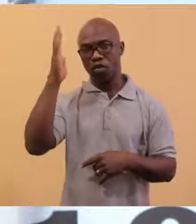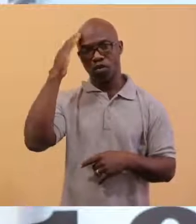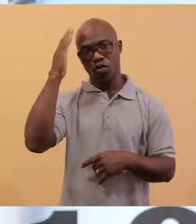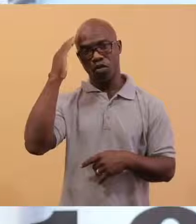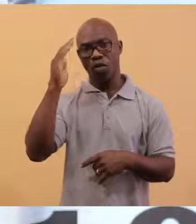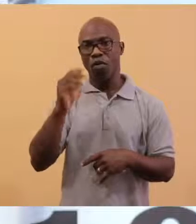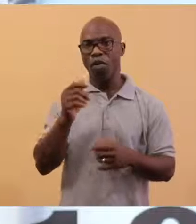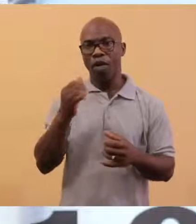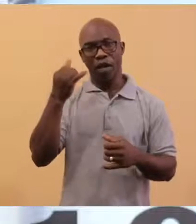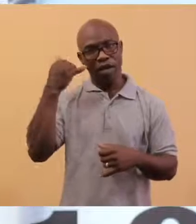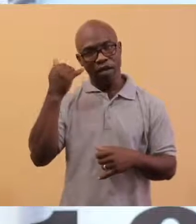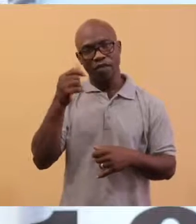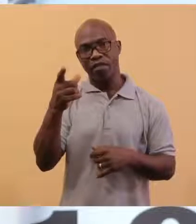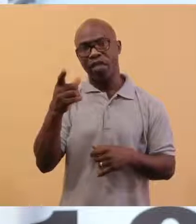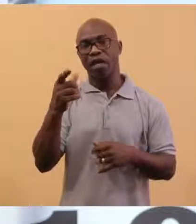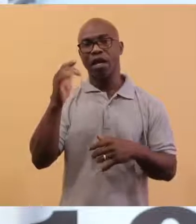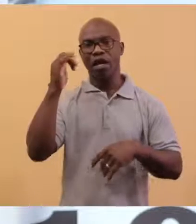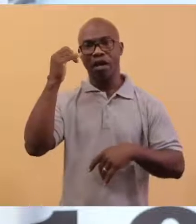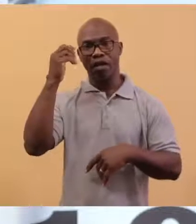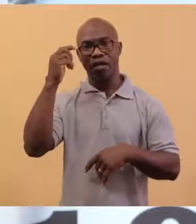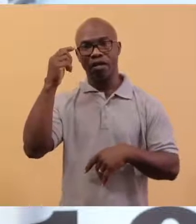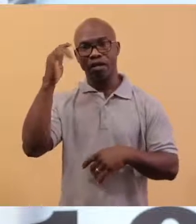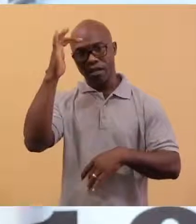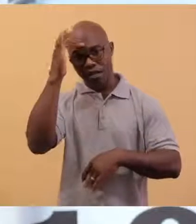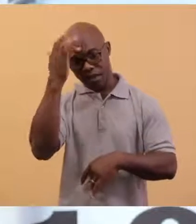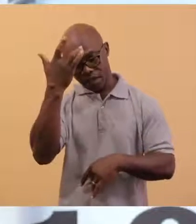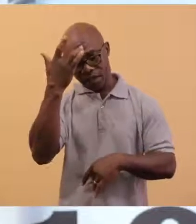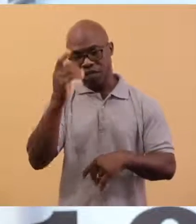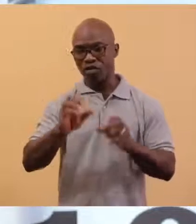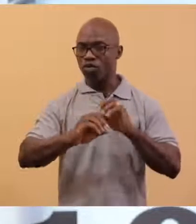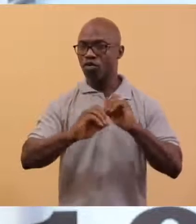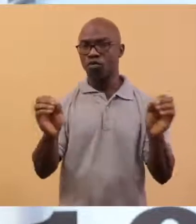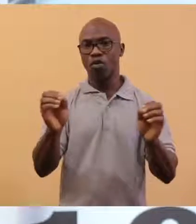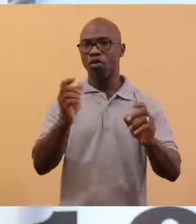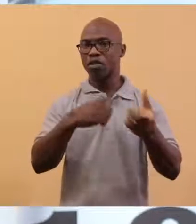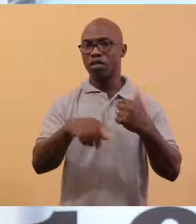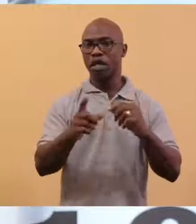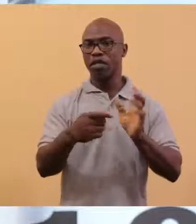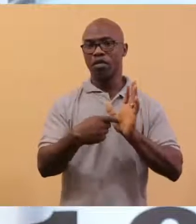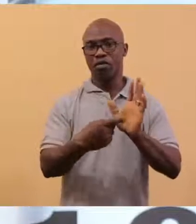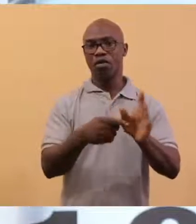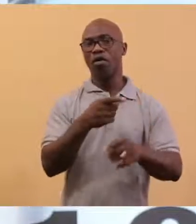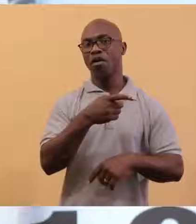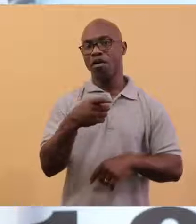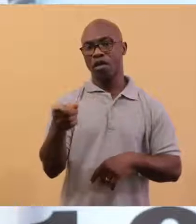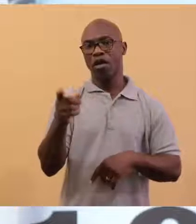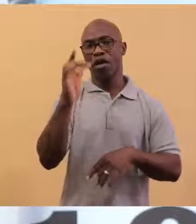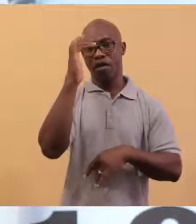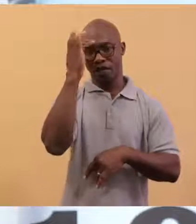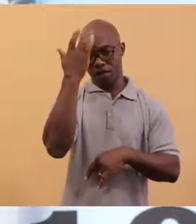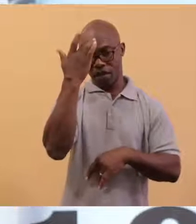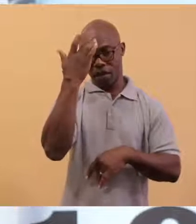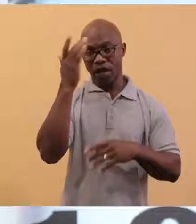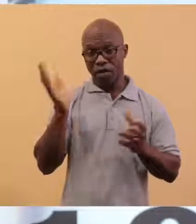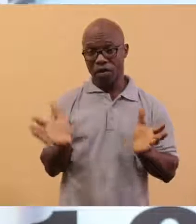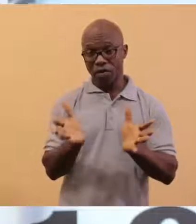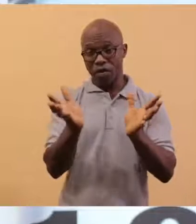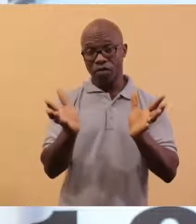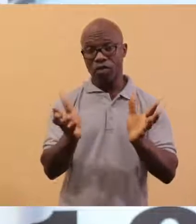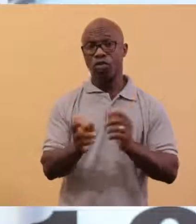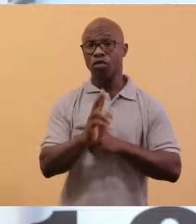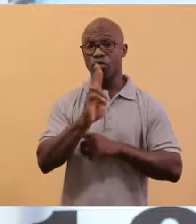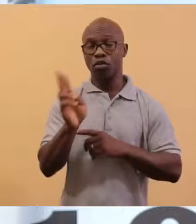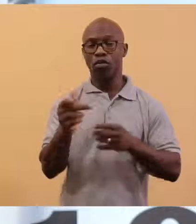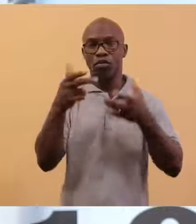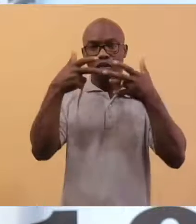because there is no sign to tell you this. I continue to urge you to wear a mask